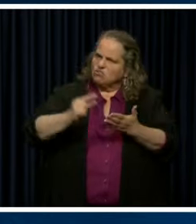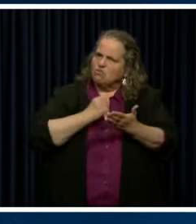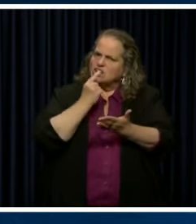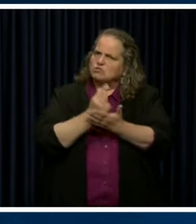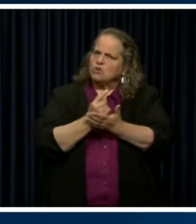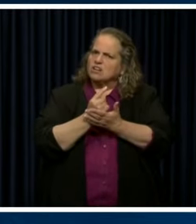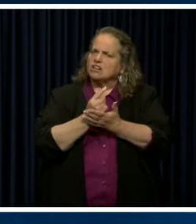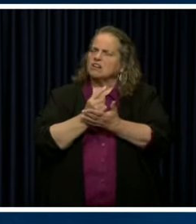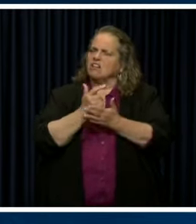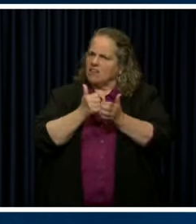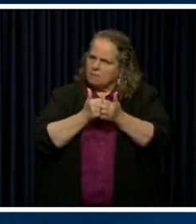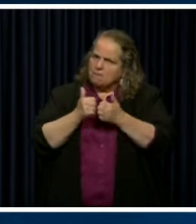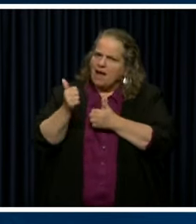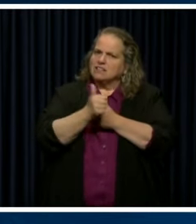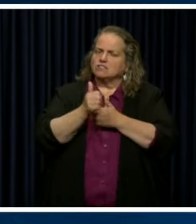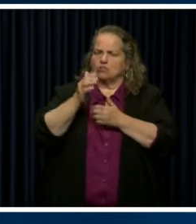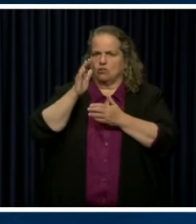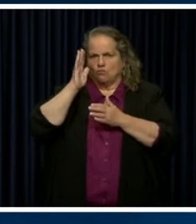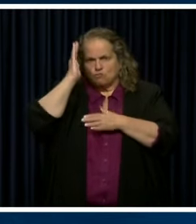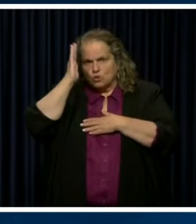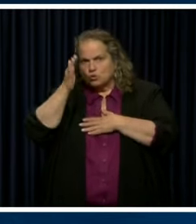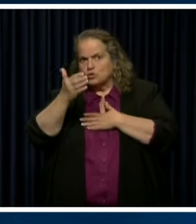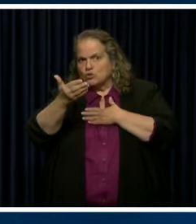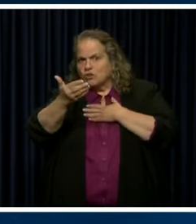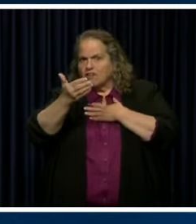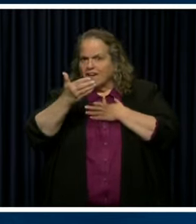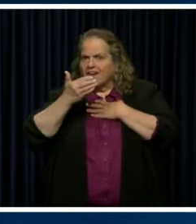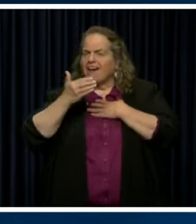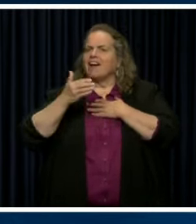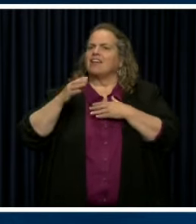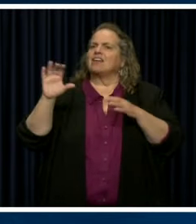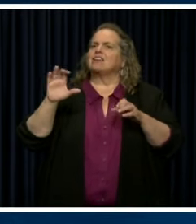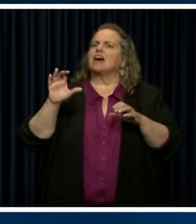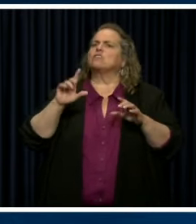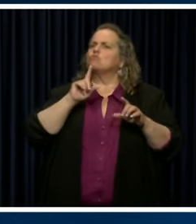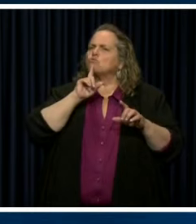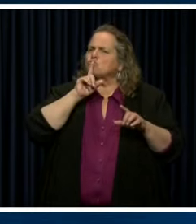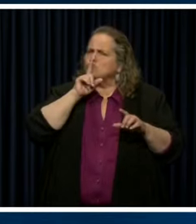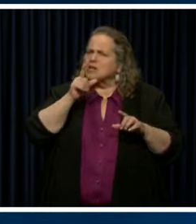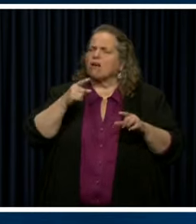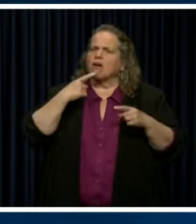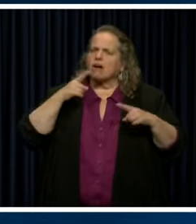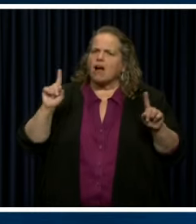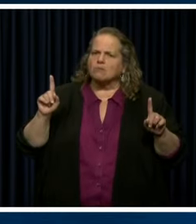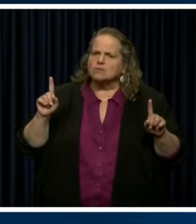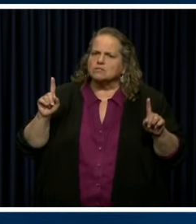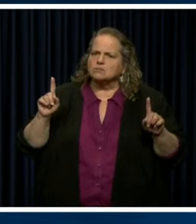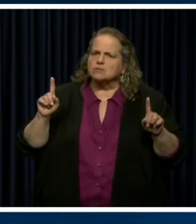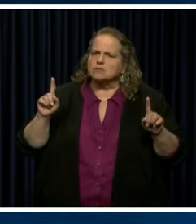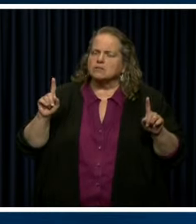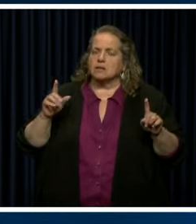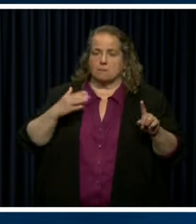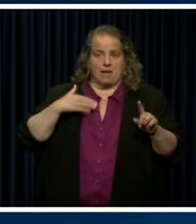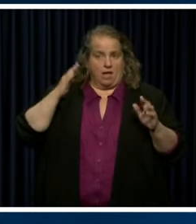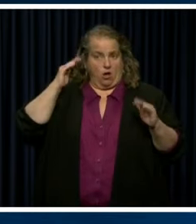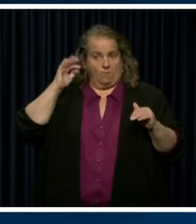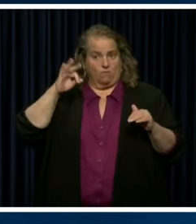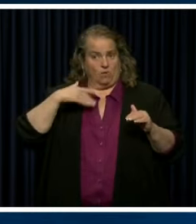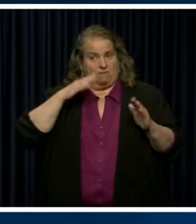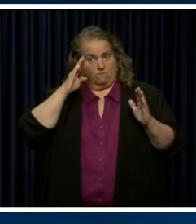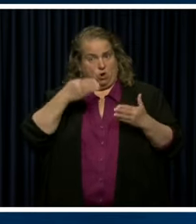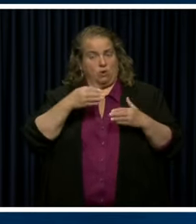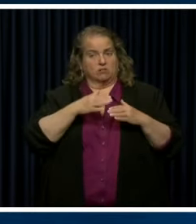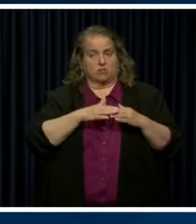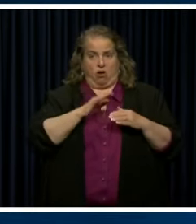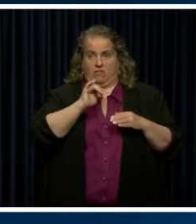another threshold, that they have done they've achieved a real accomplishment. And my hope is if we focus on